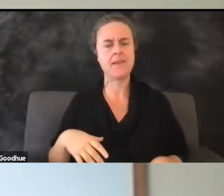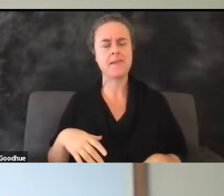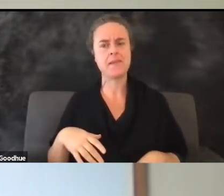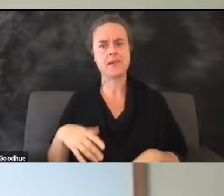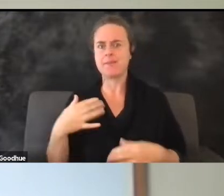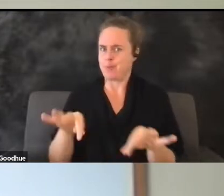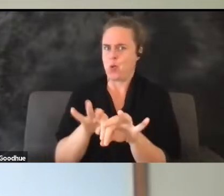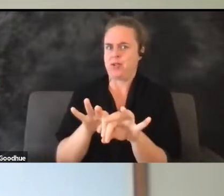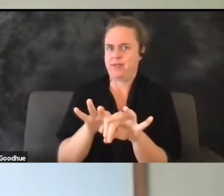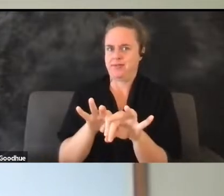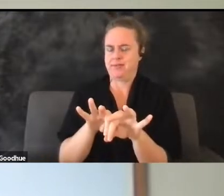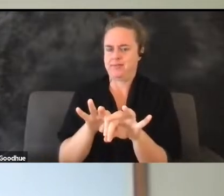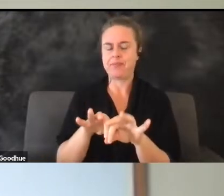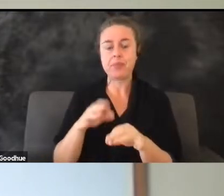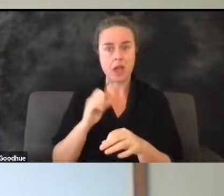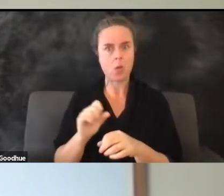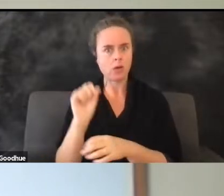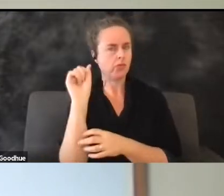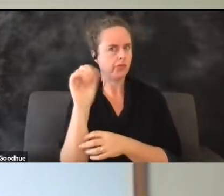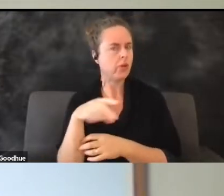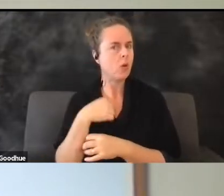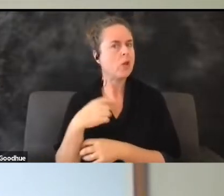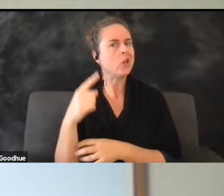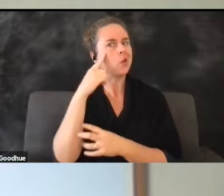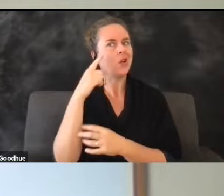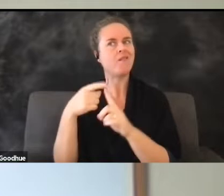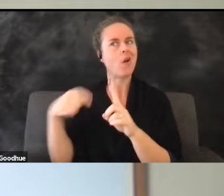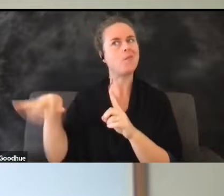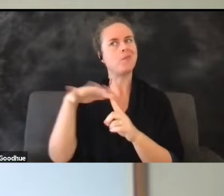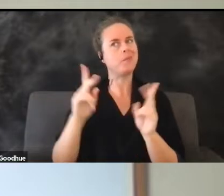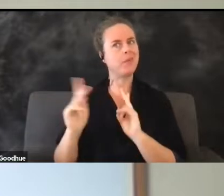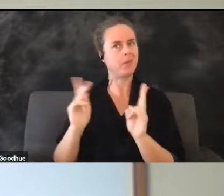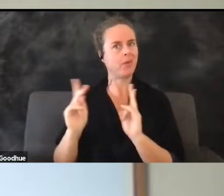that mental health intervention is